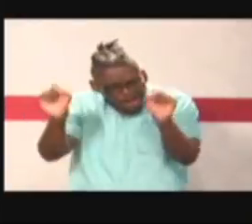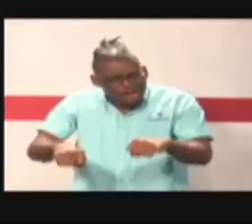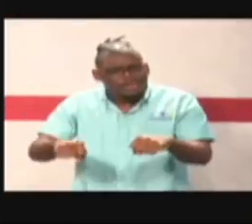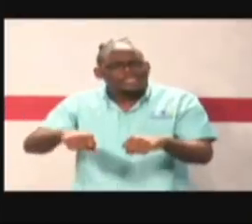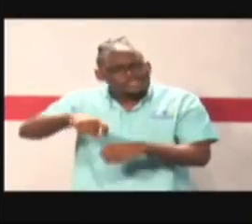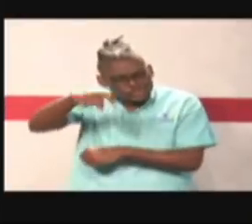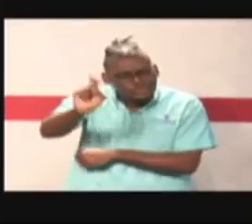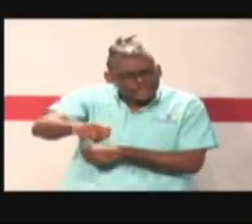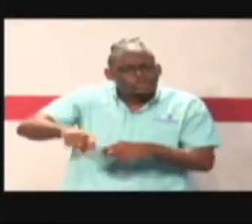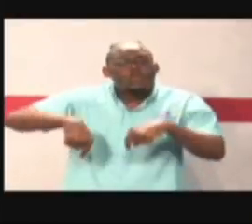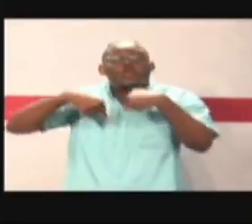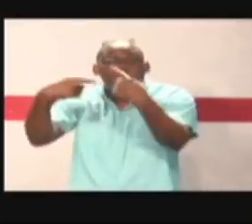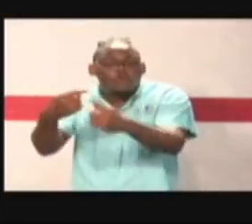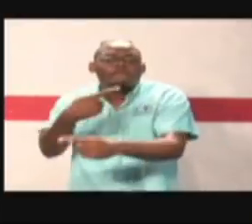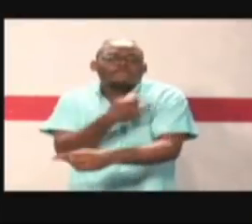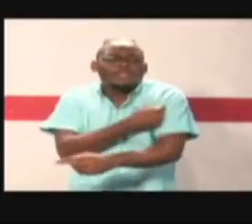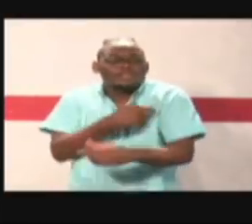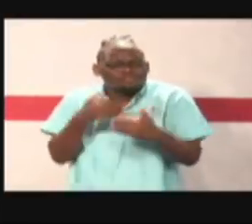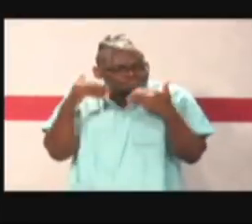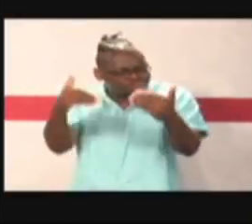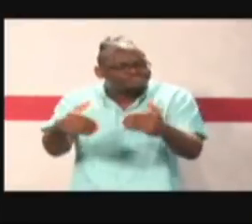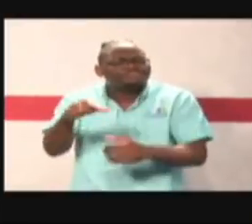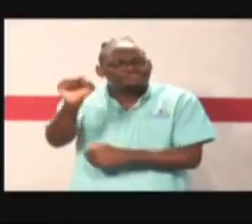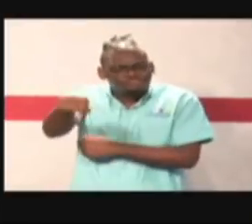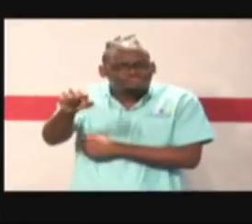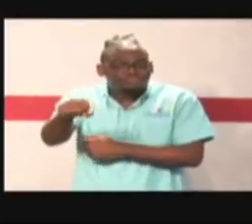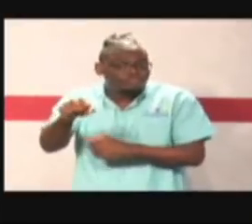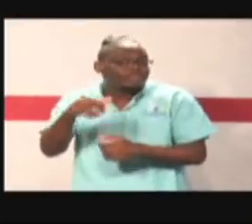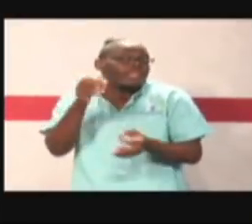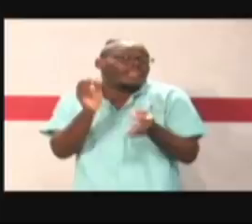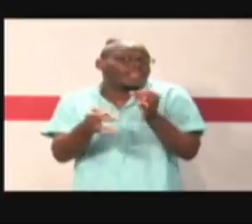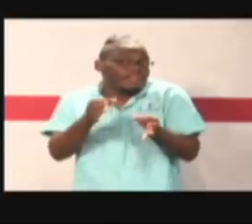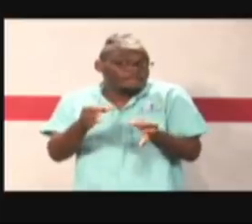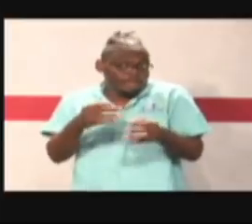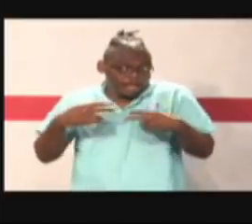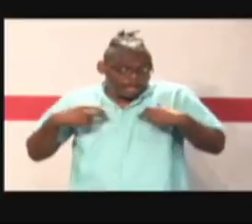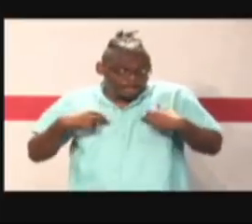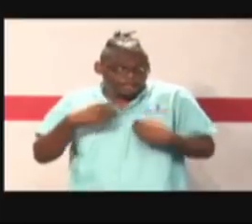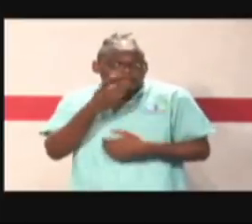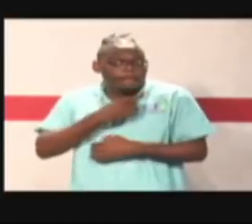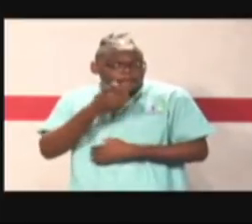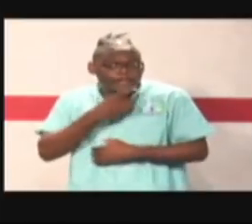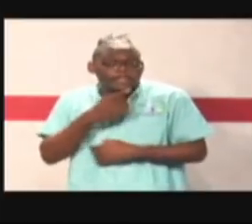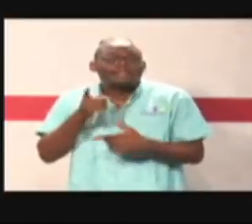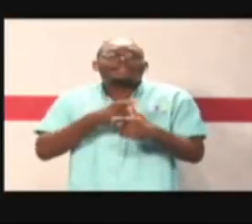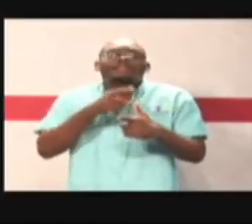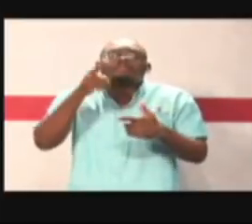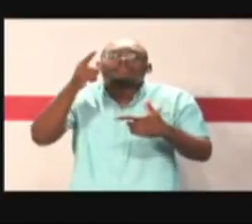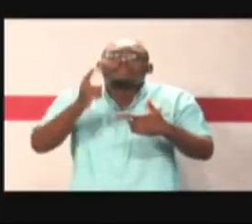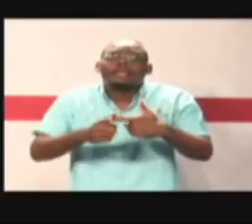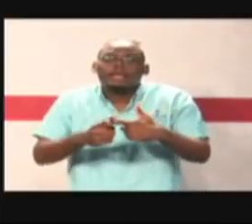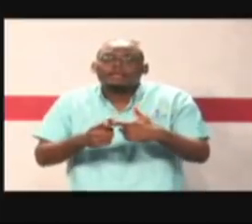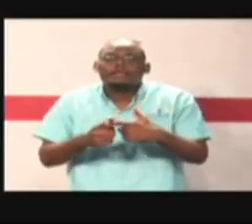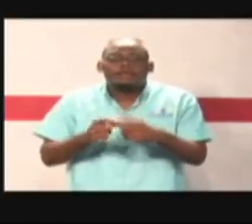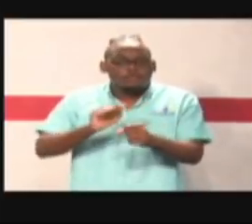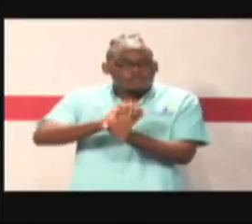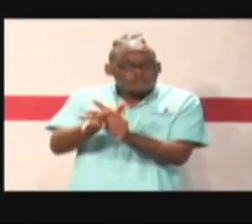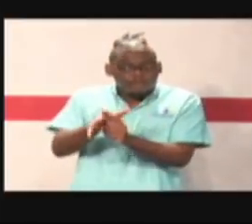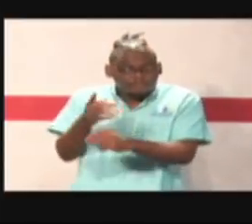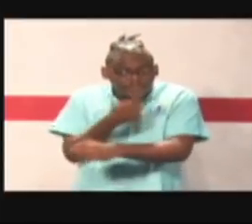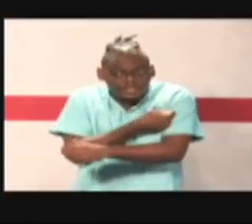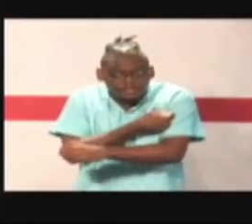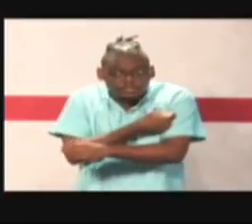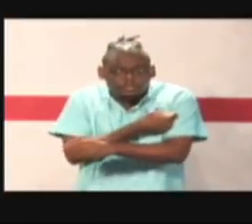today. Do you have diabetes? then the COVID-19 vaccine is for you. And we are